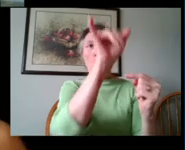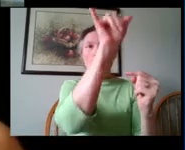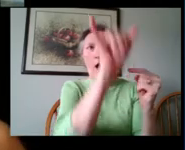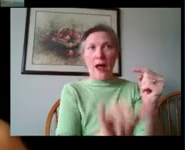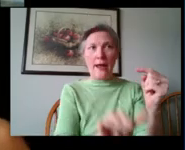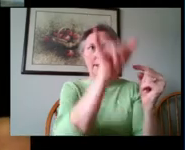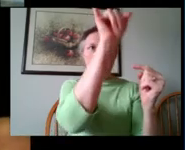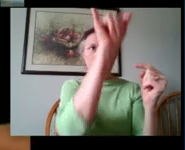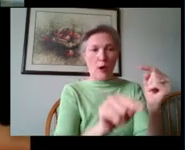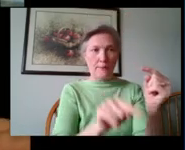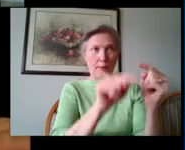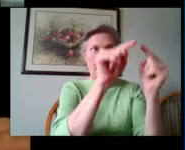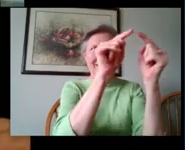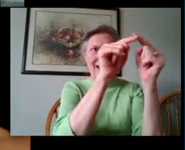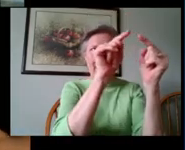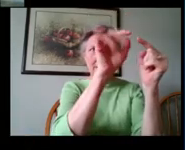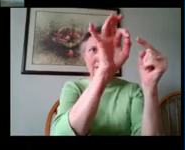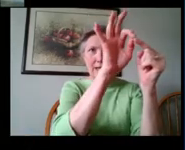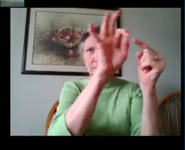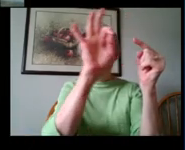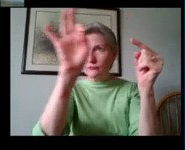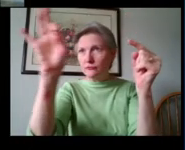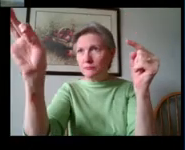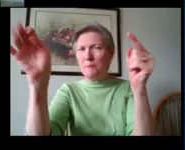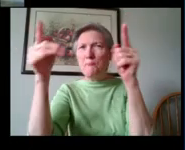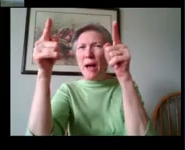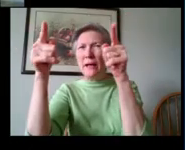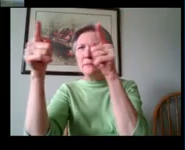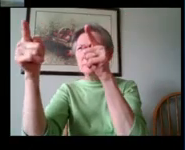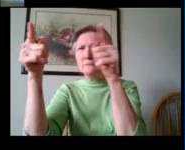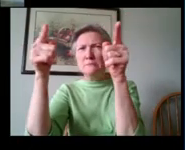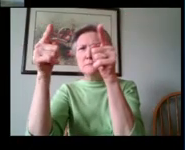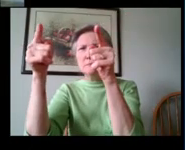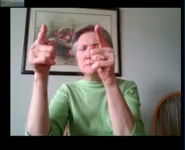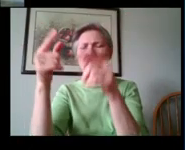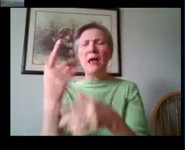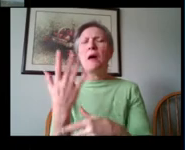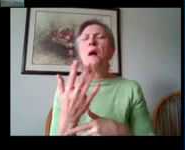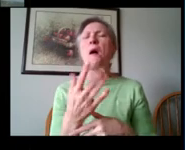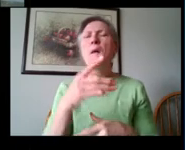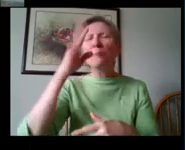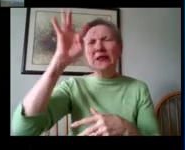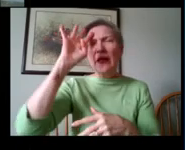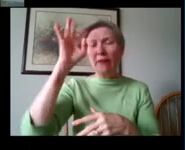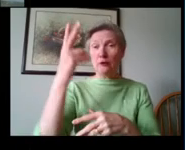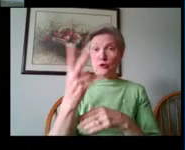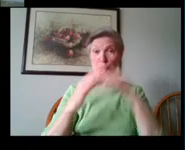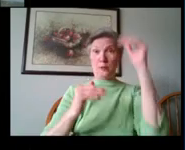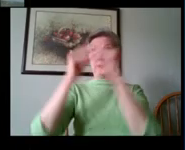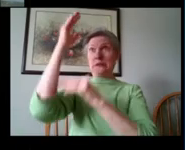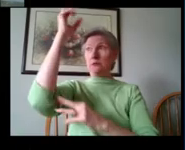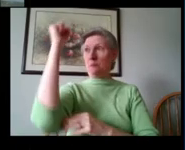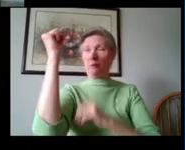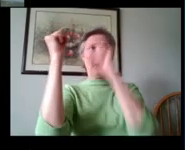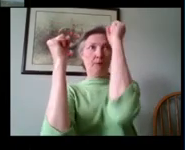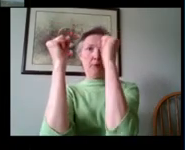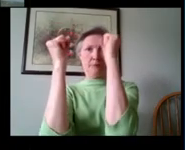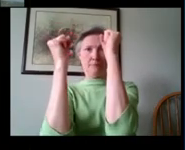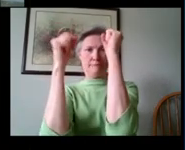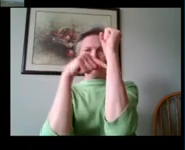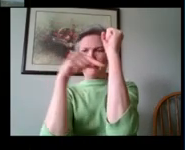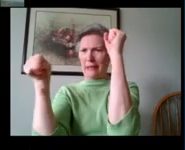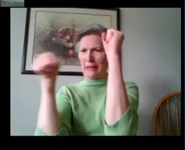going to figure out, okay, how far apart are these two? Let's pretend they're 2 buildings, right? And we wanted to know how far apart they are on a map, like in the towns that